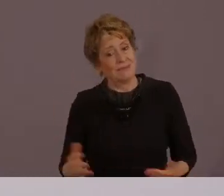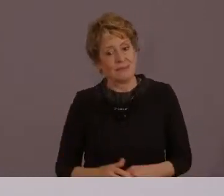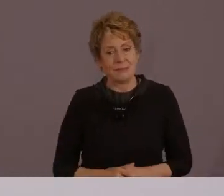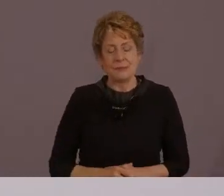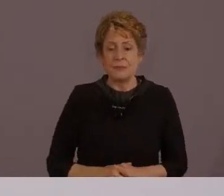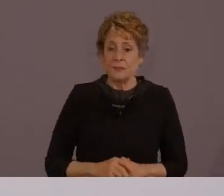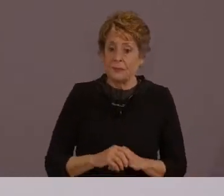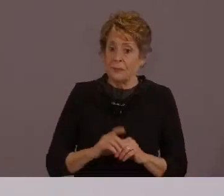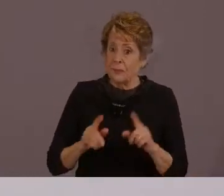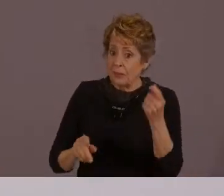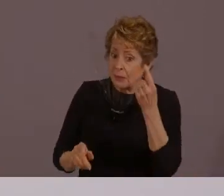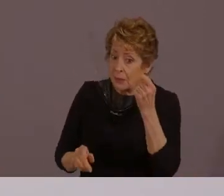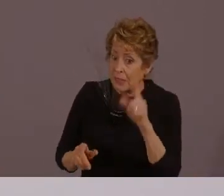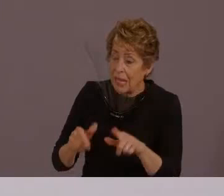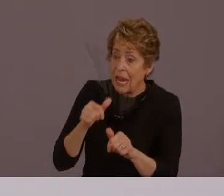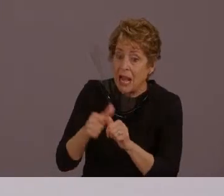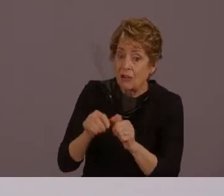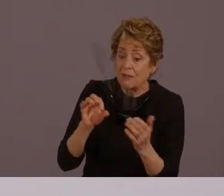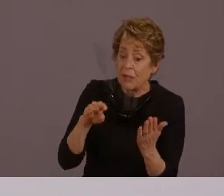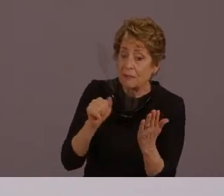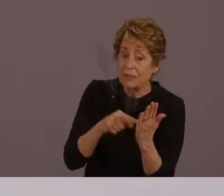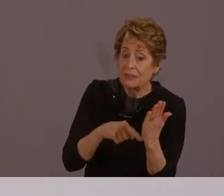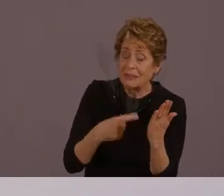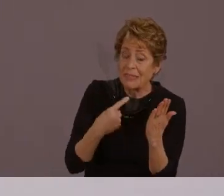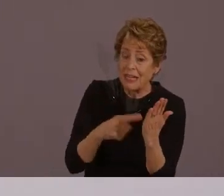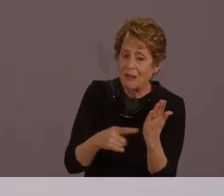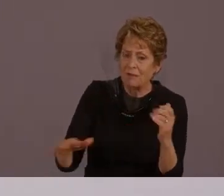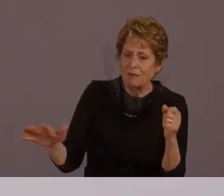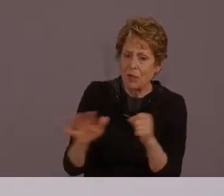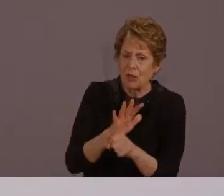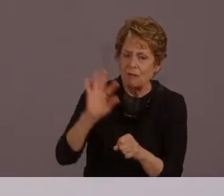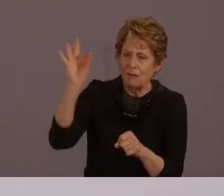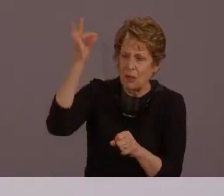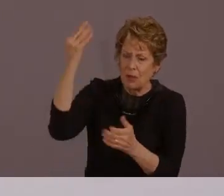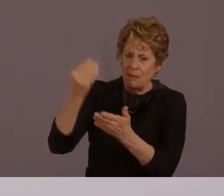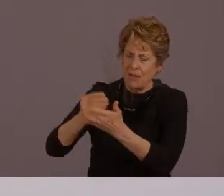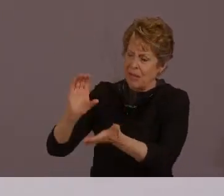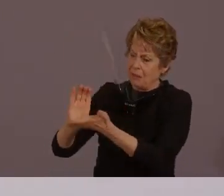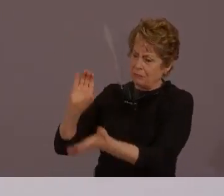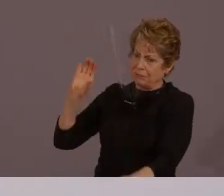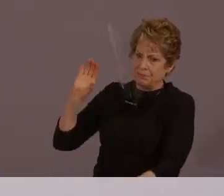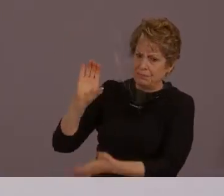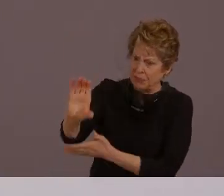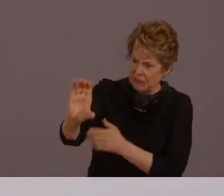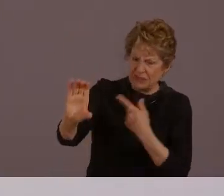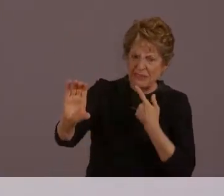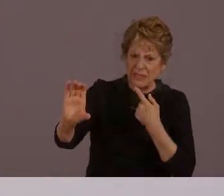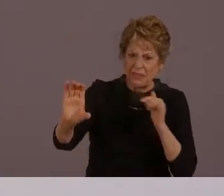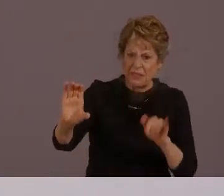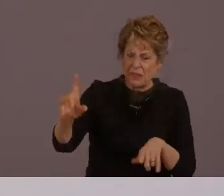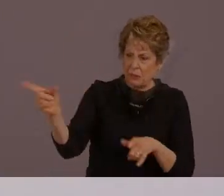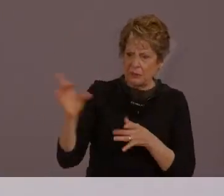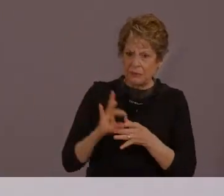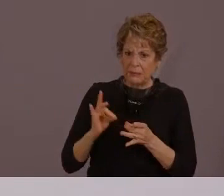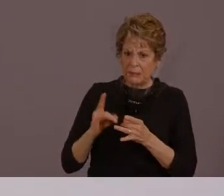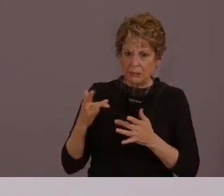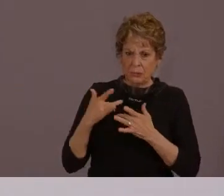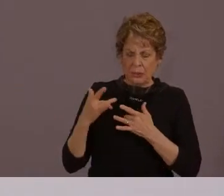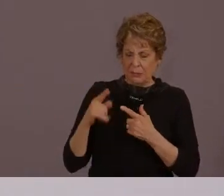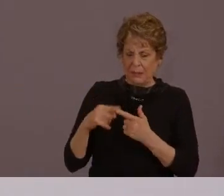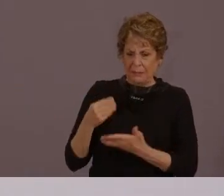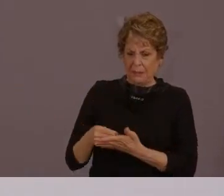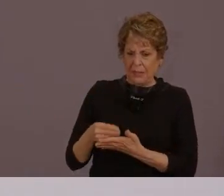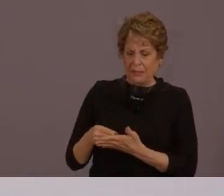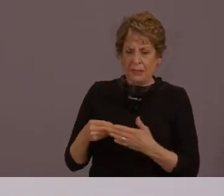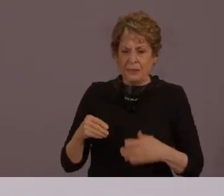federally fully funded. So, where's the concern coming from the dollar amount then, if the federal government is saying, hey, we'll pay for